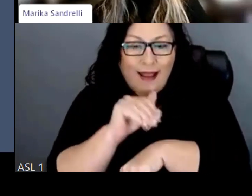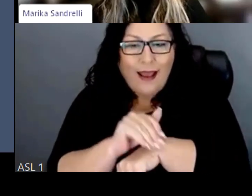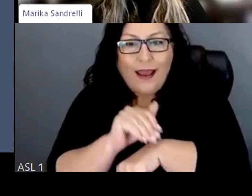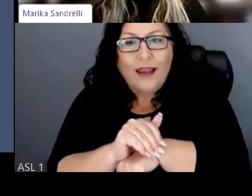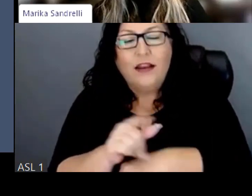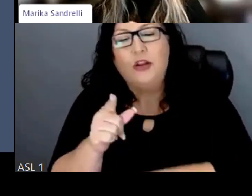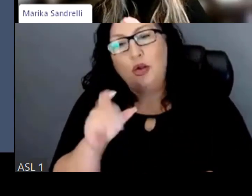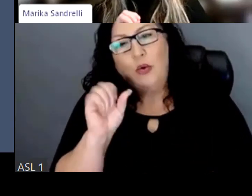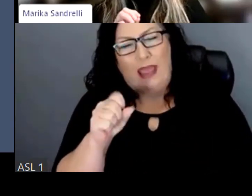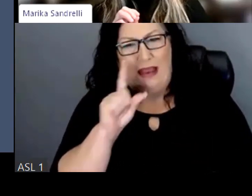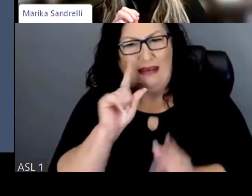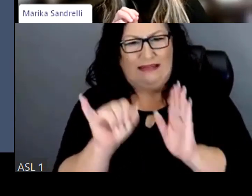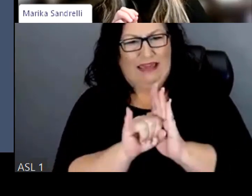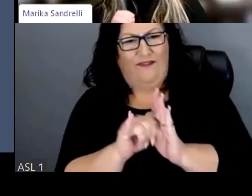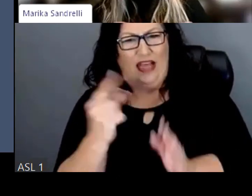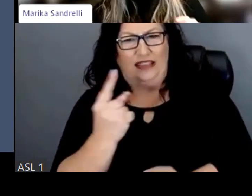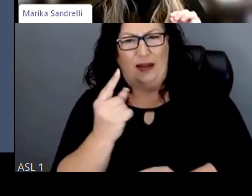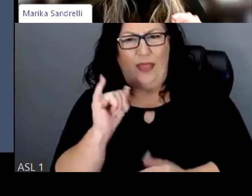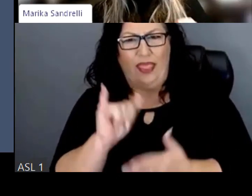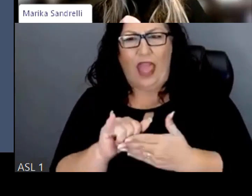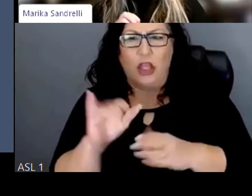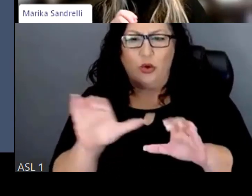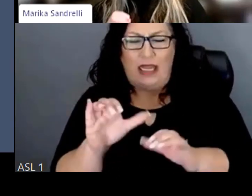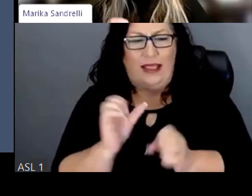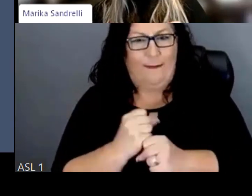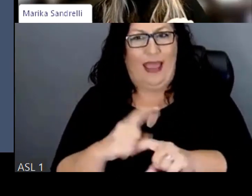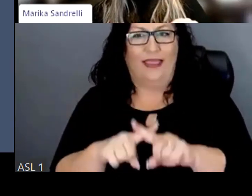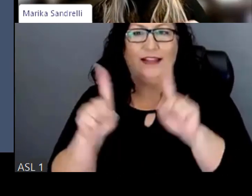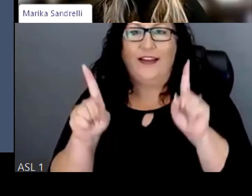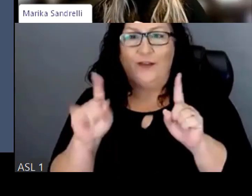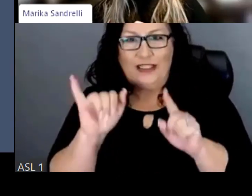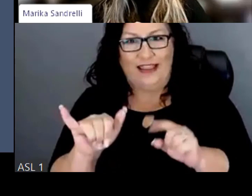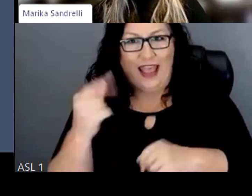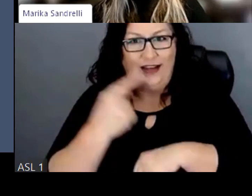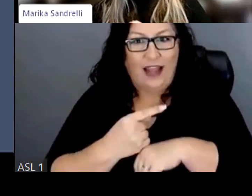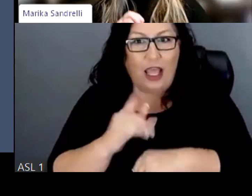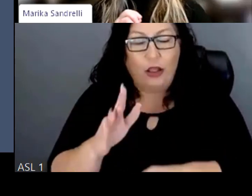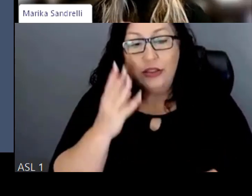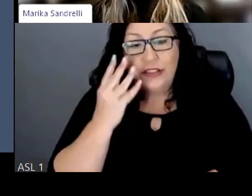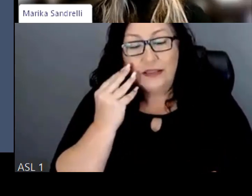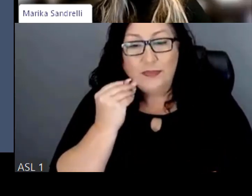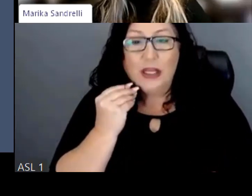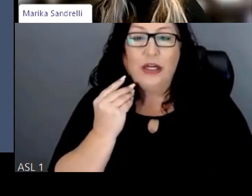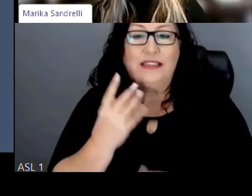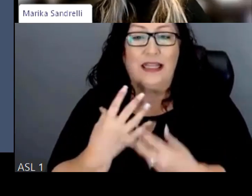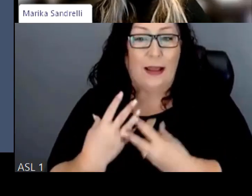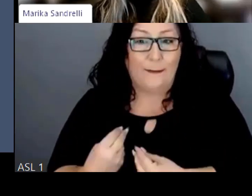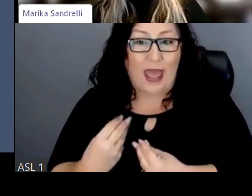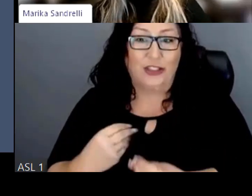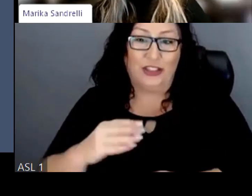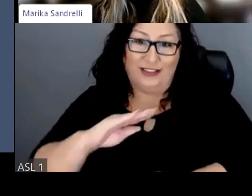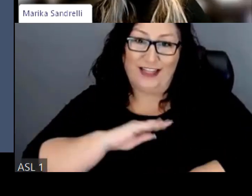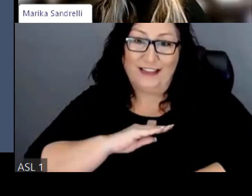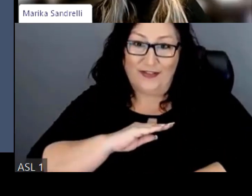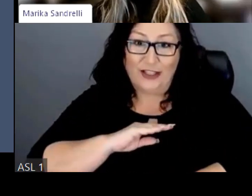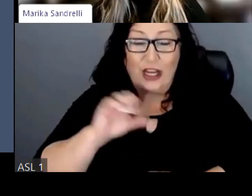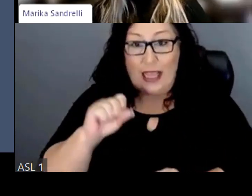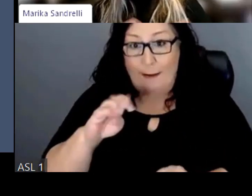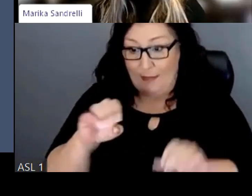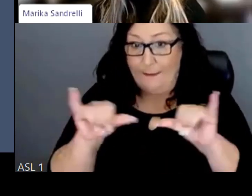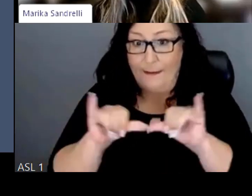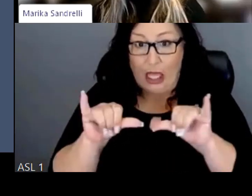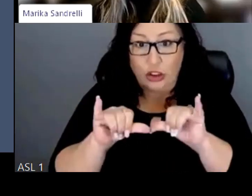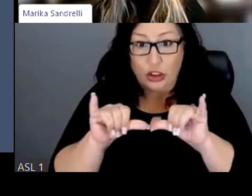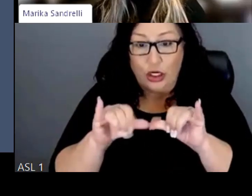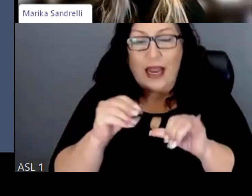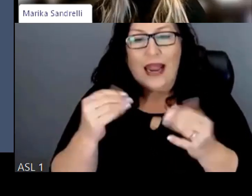night and you can identify something that you did that made a difference. You're experiencing compassion satisfaction. It